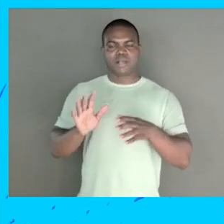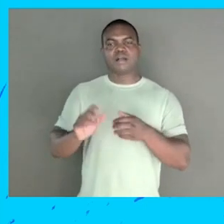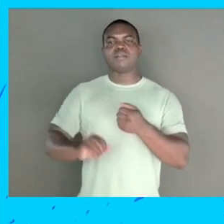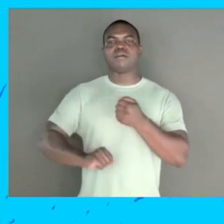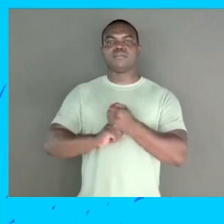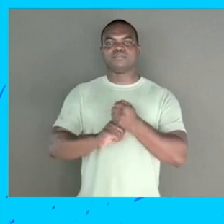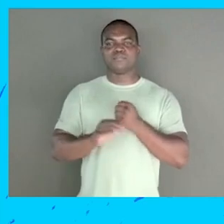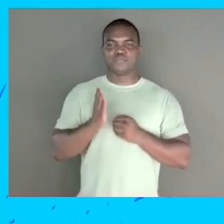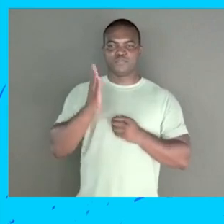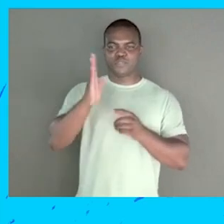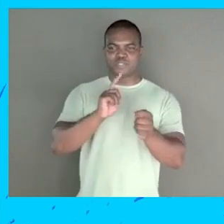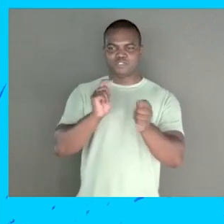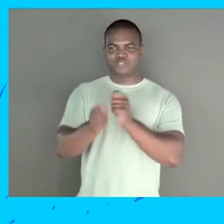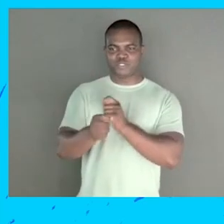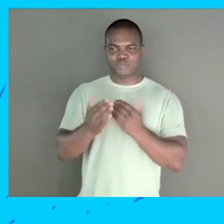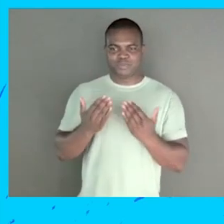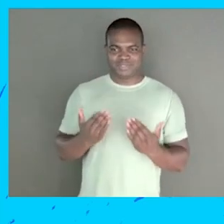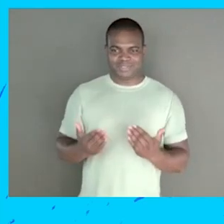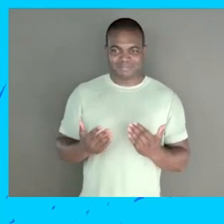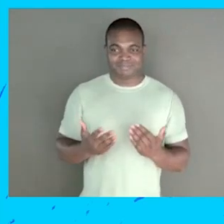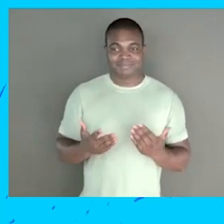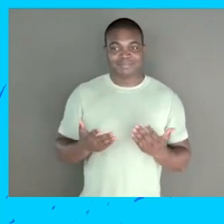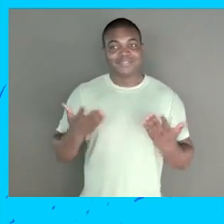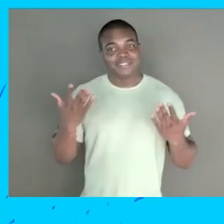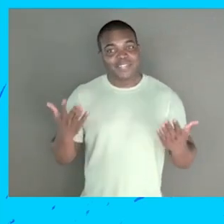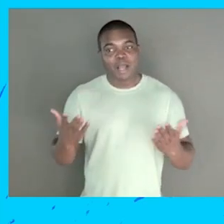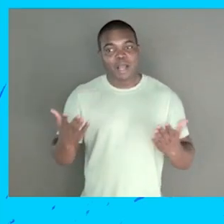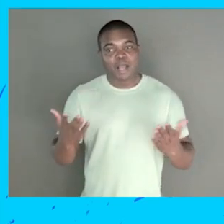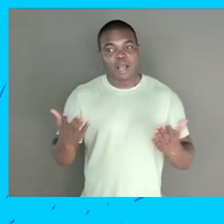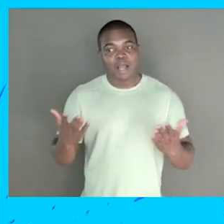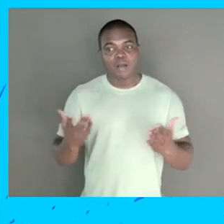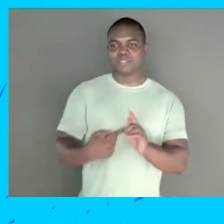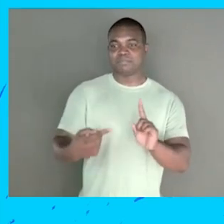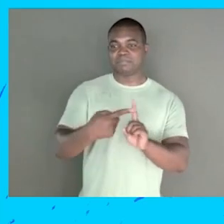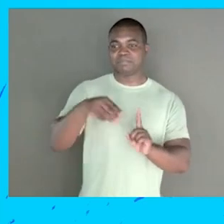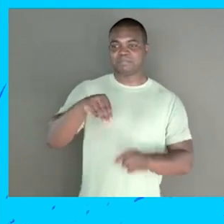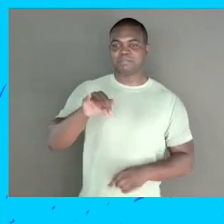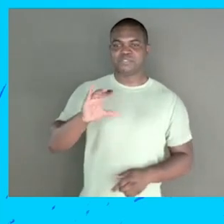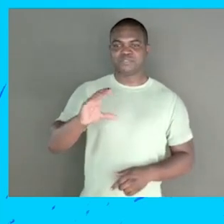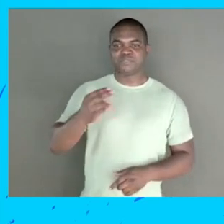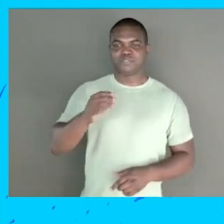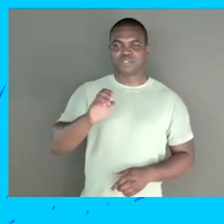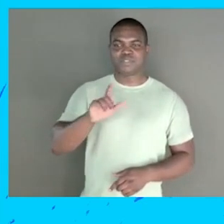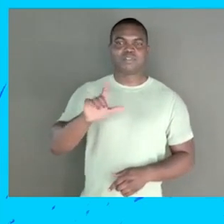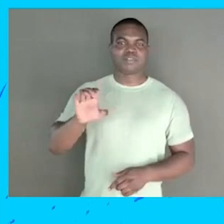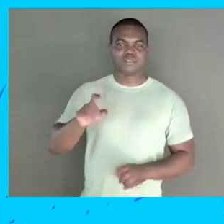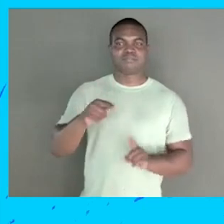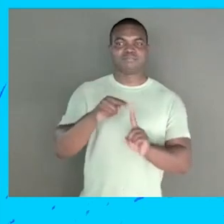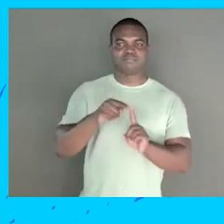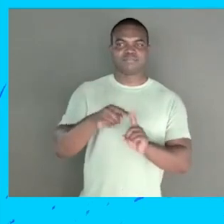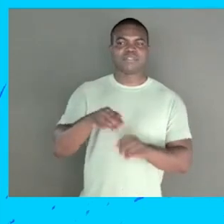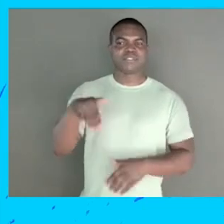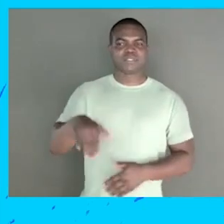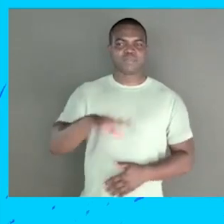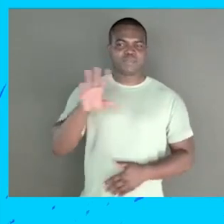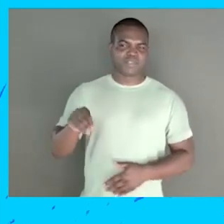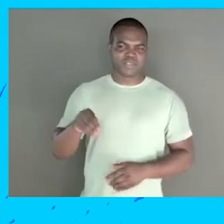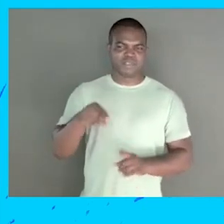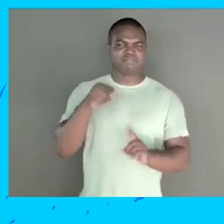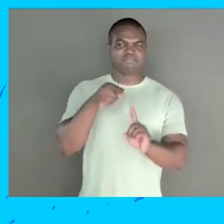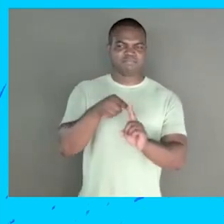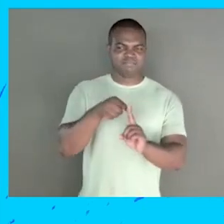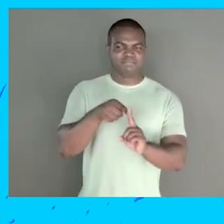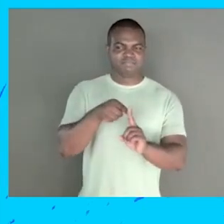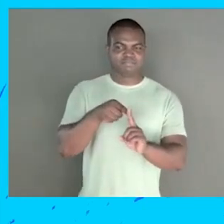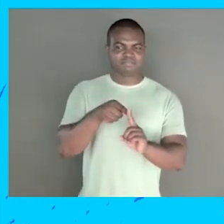South Africa. She is in the top 10 of the world's youngest authors, which is incredible, as well as more news from our 1.8